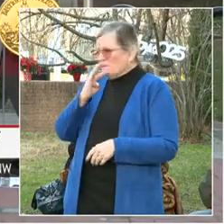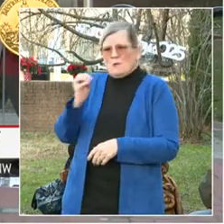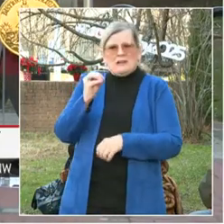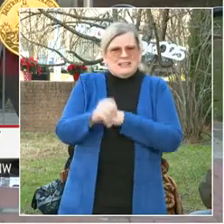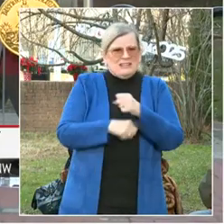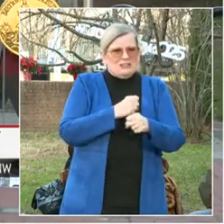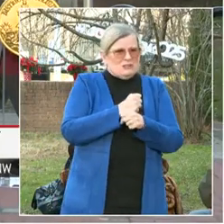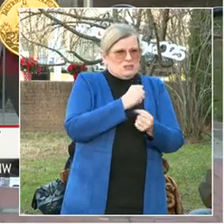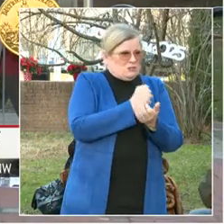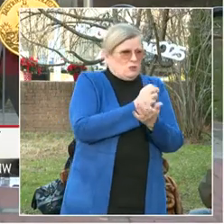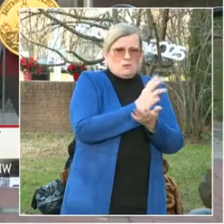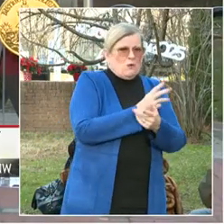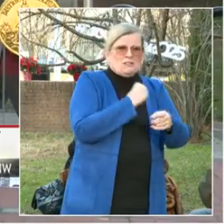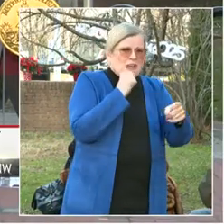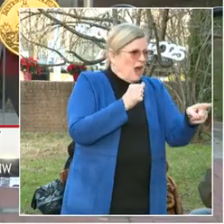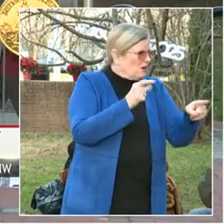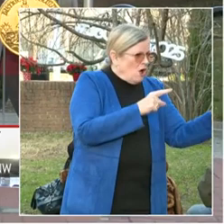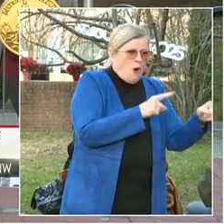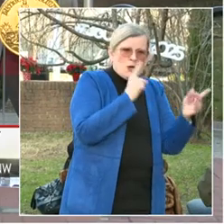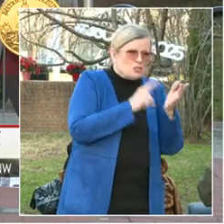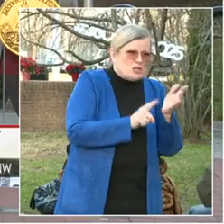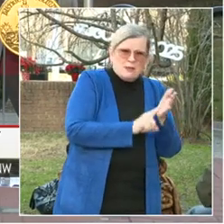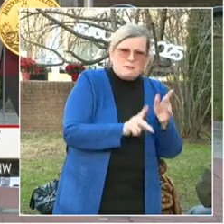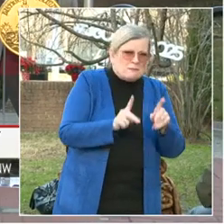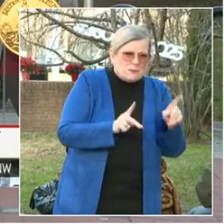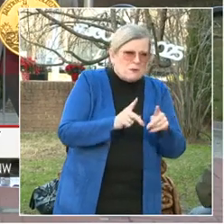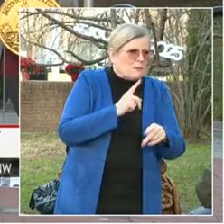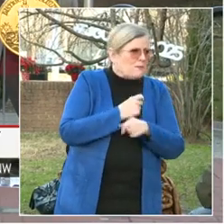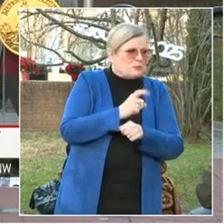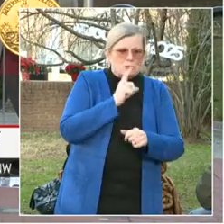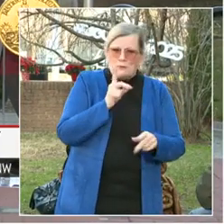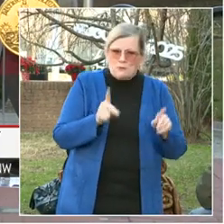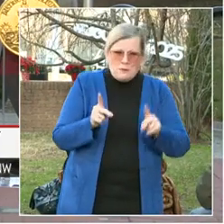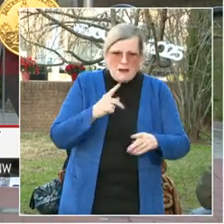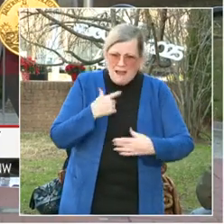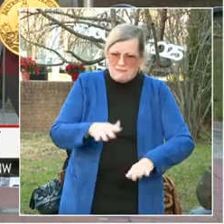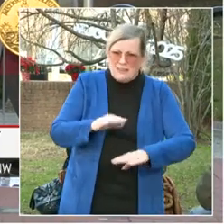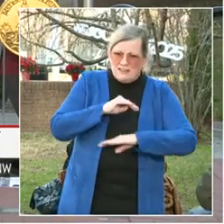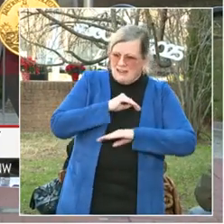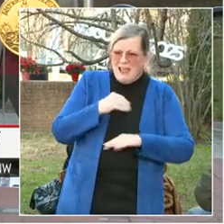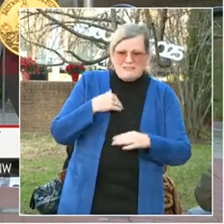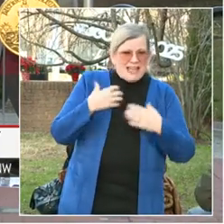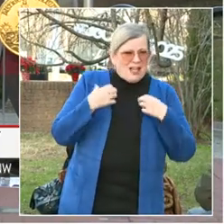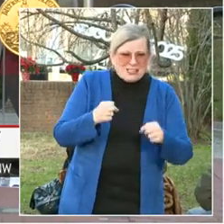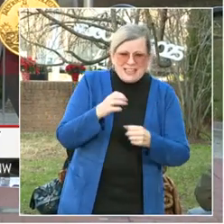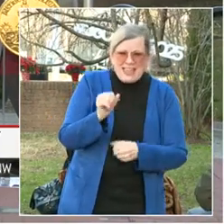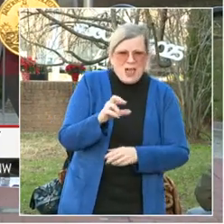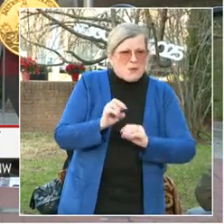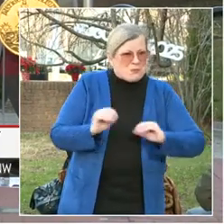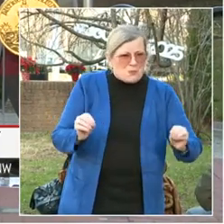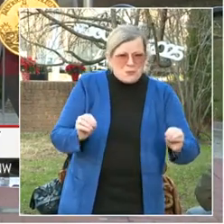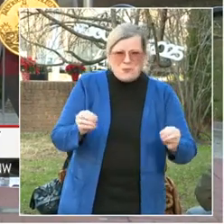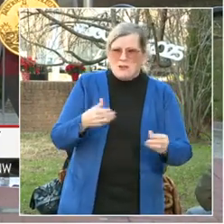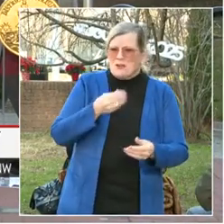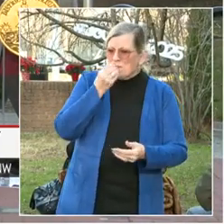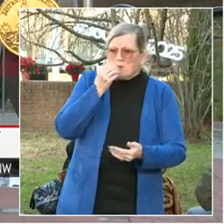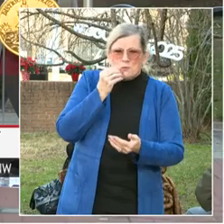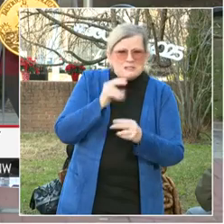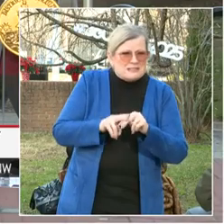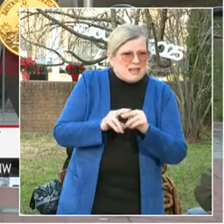them. They're not making sure that they have health care. They're not making sure they have food or